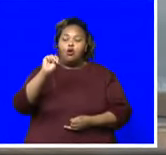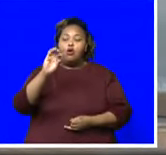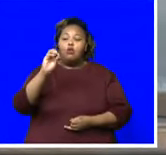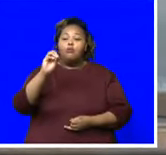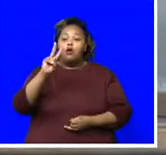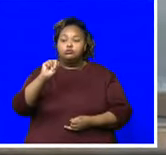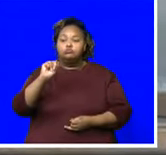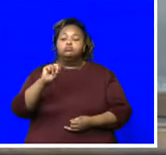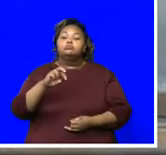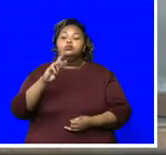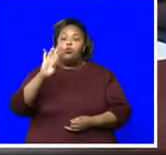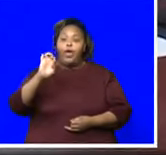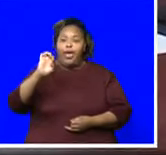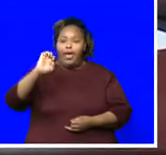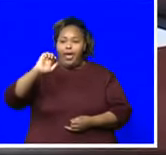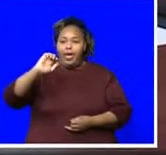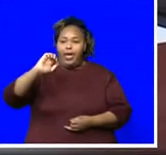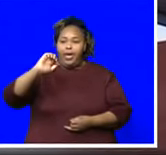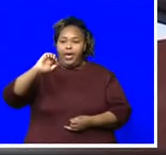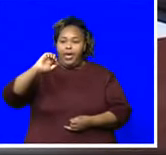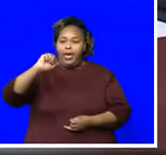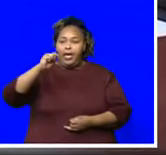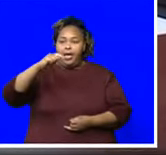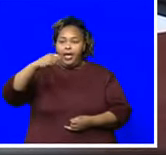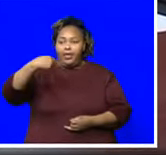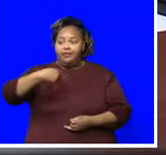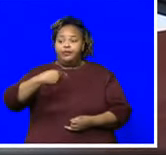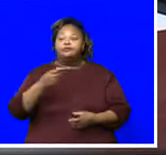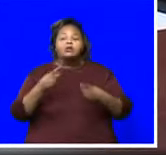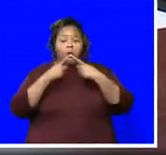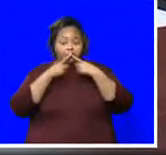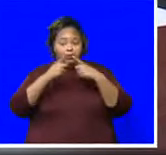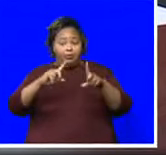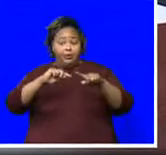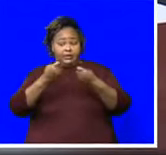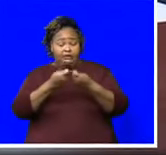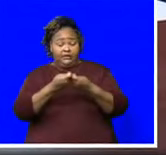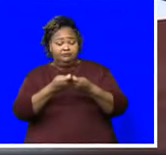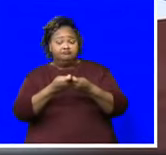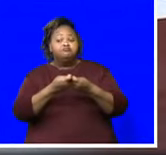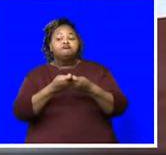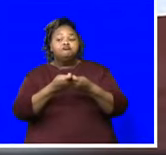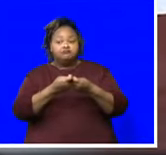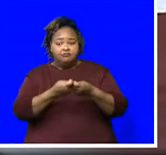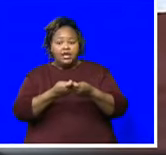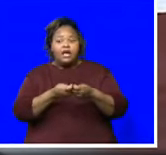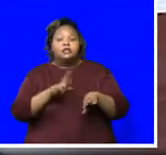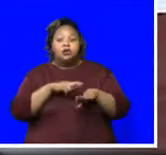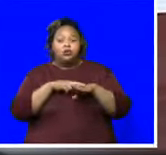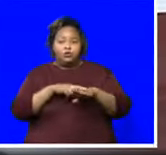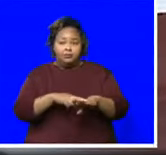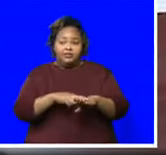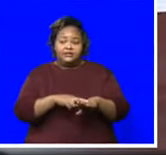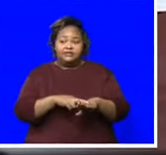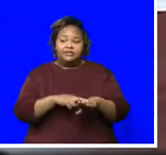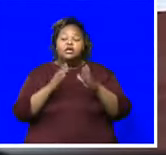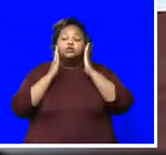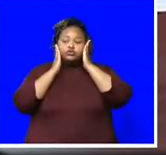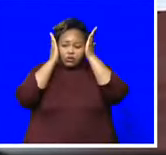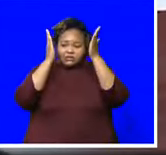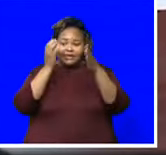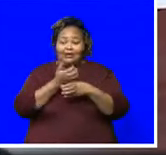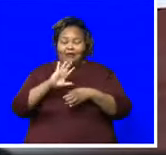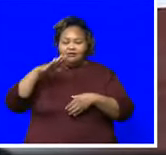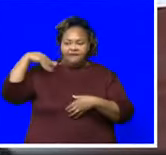seyimemetele libandla lento ahamba lomelela livela kangwane kona eveni le mangisi lapho kona kutabe kuchubeka yona